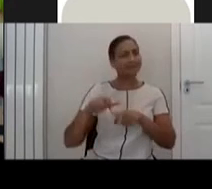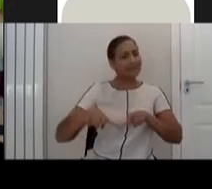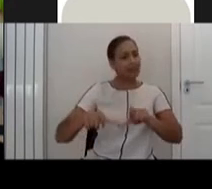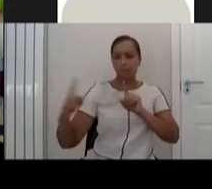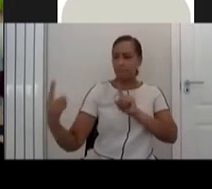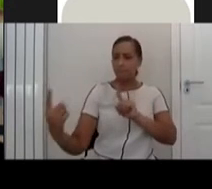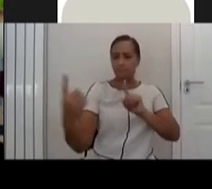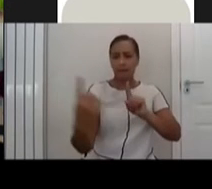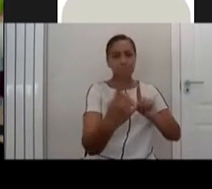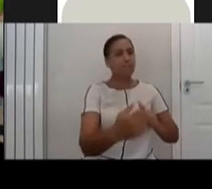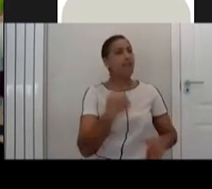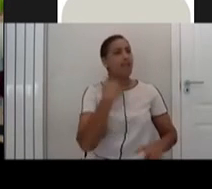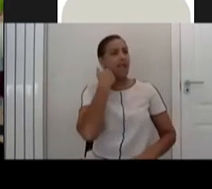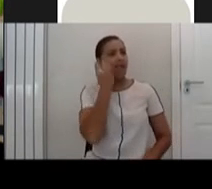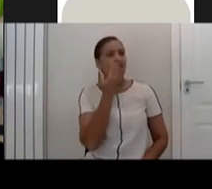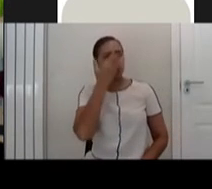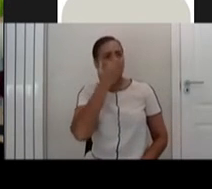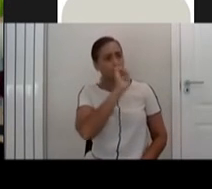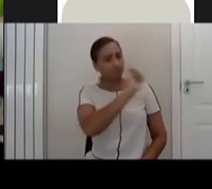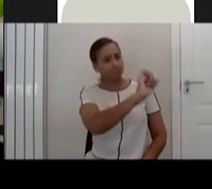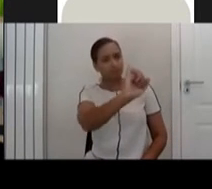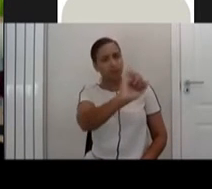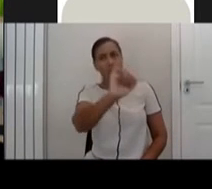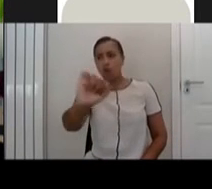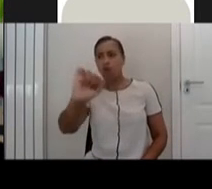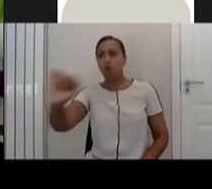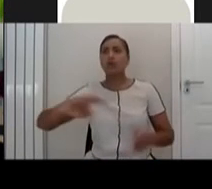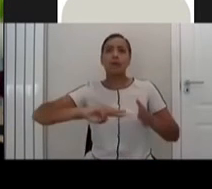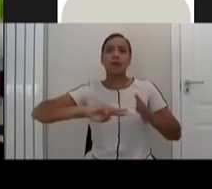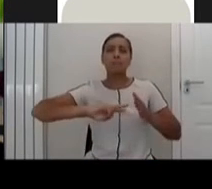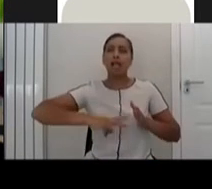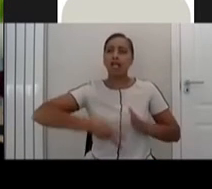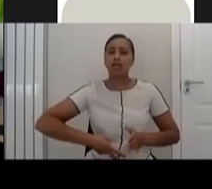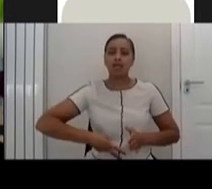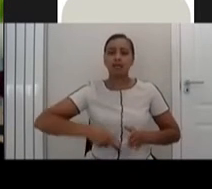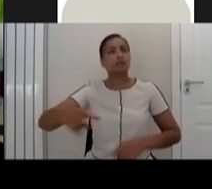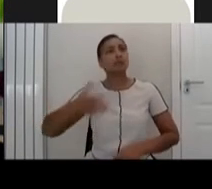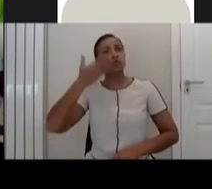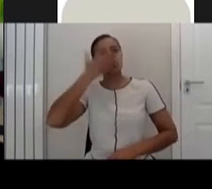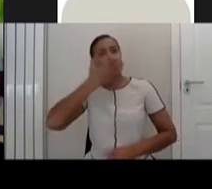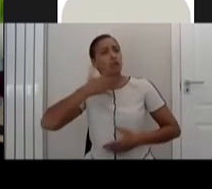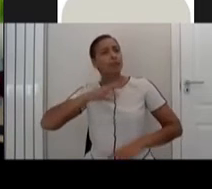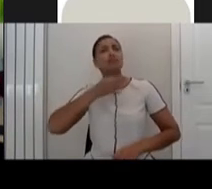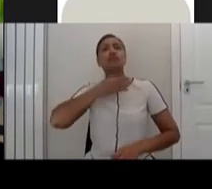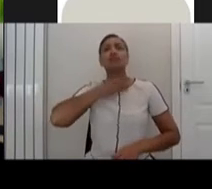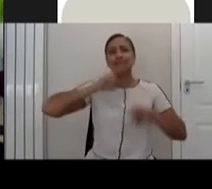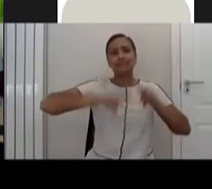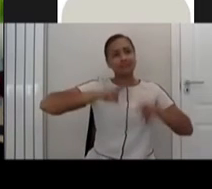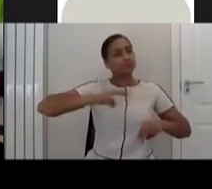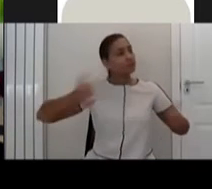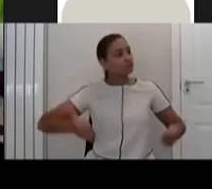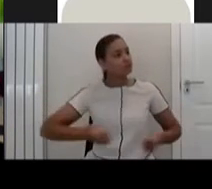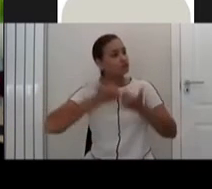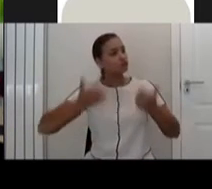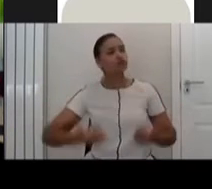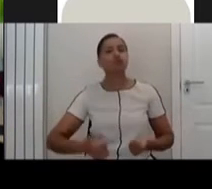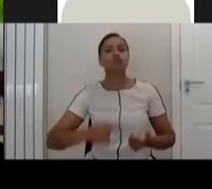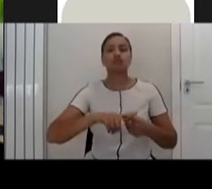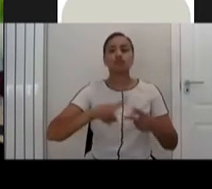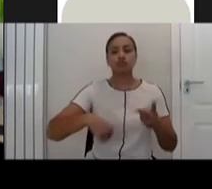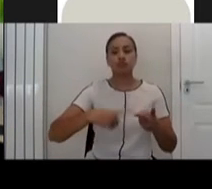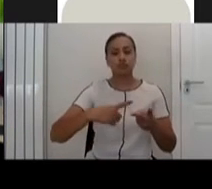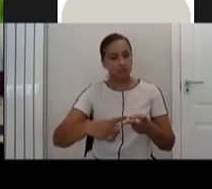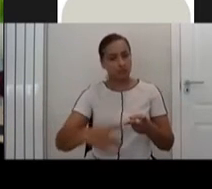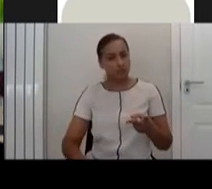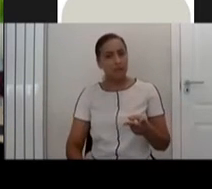each school will have their own individual plan. Schools have done risk assessments as well